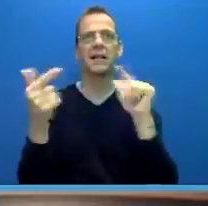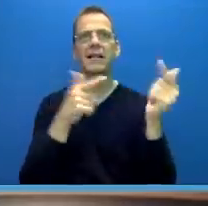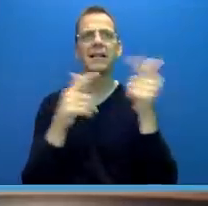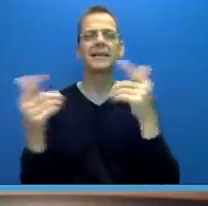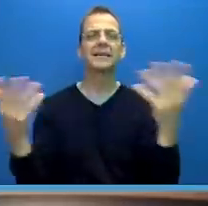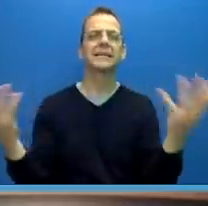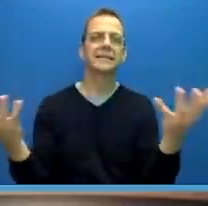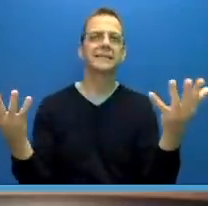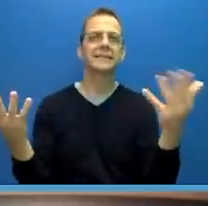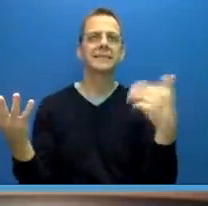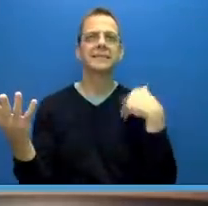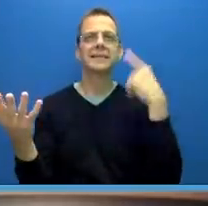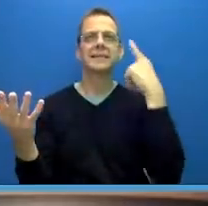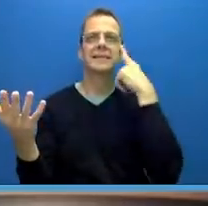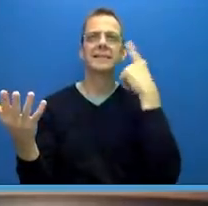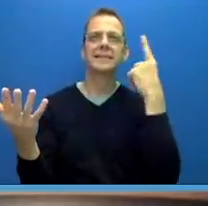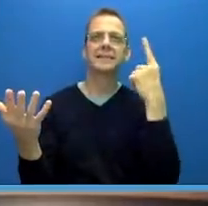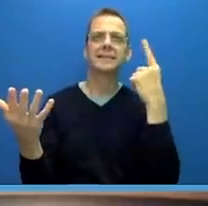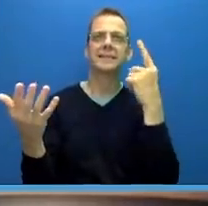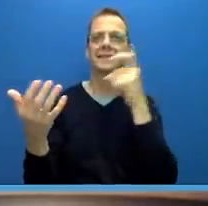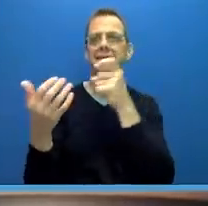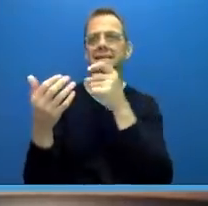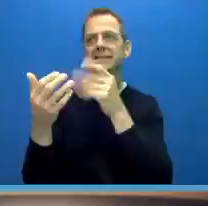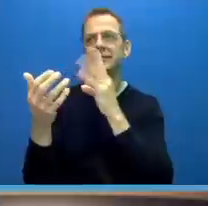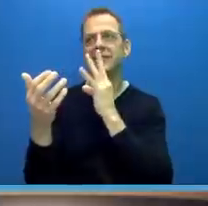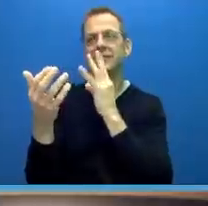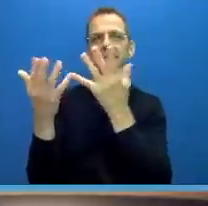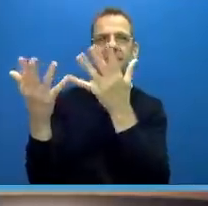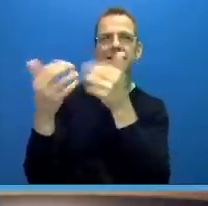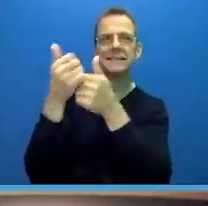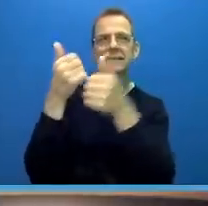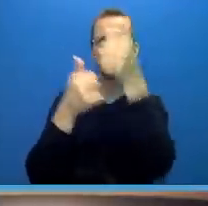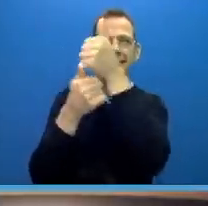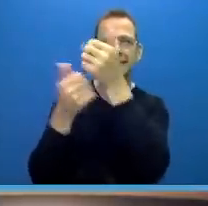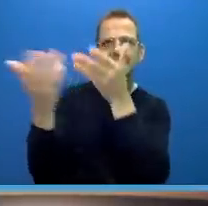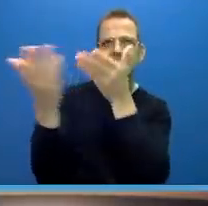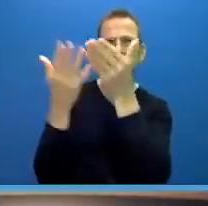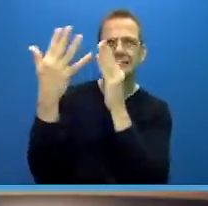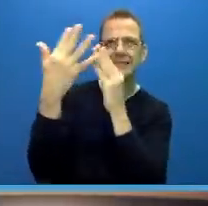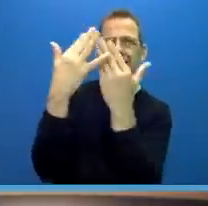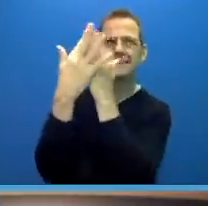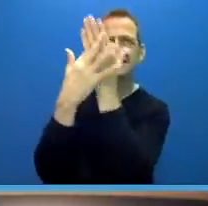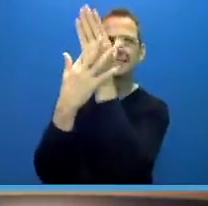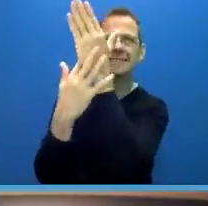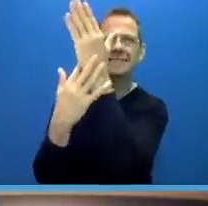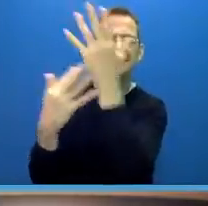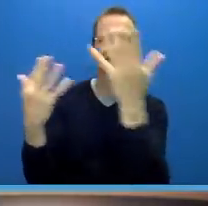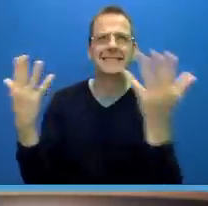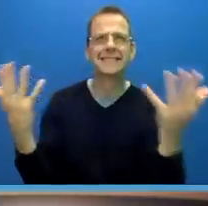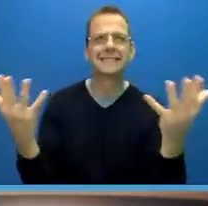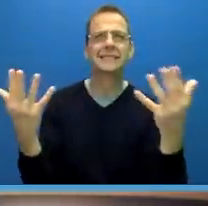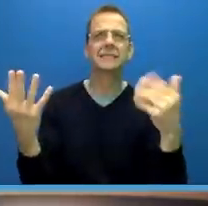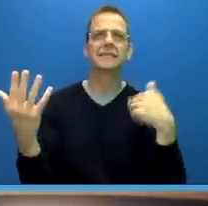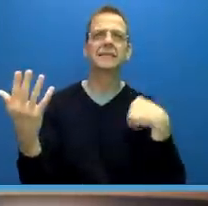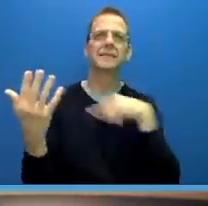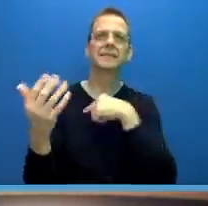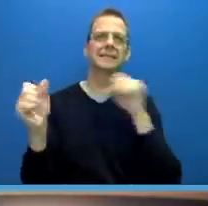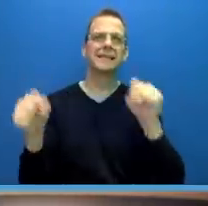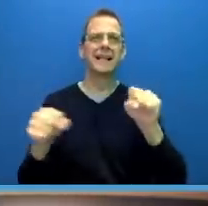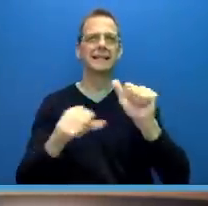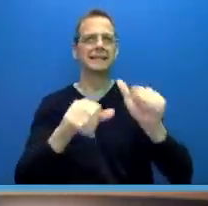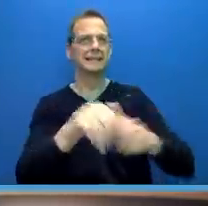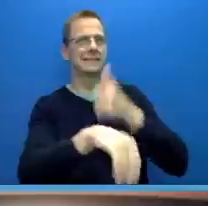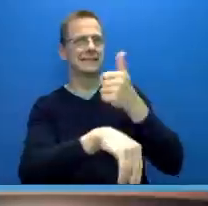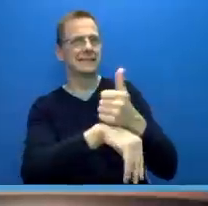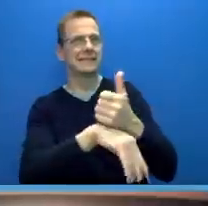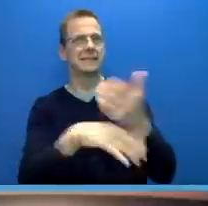school boards to see how we can navigate our way through this to make sure that we can get the things that we need in our classrooms and our schools across